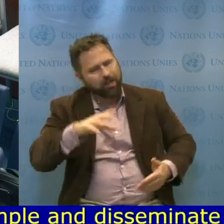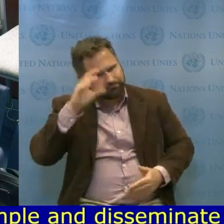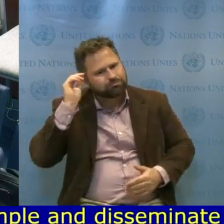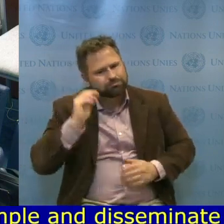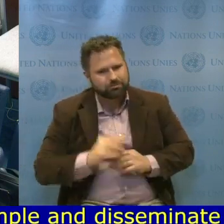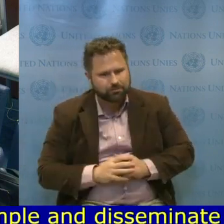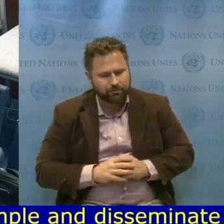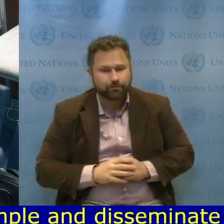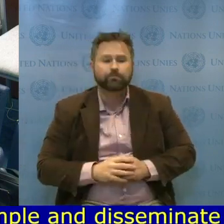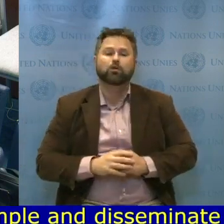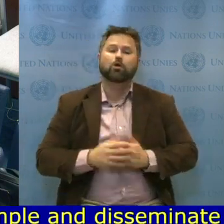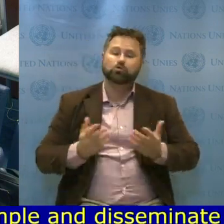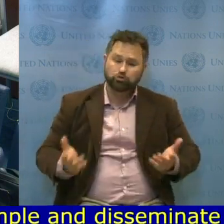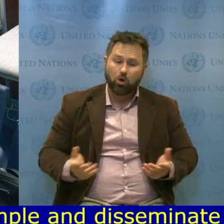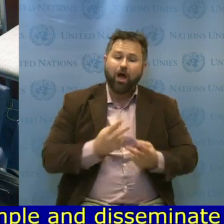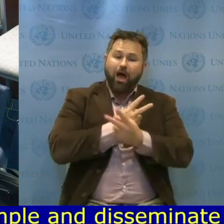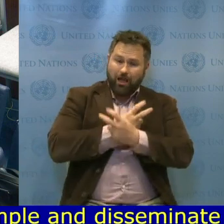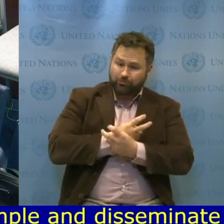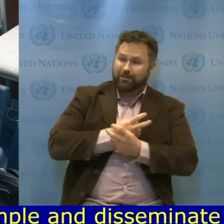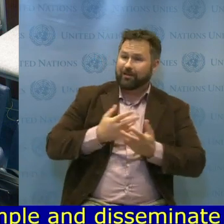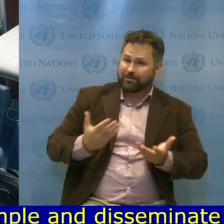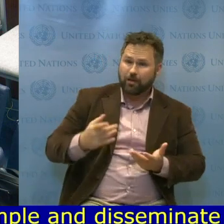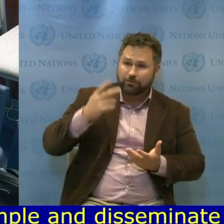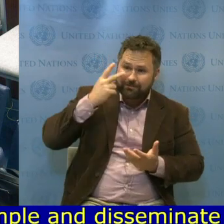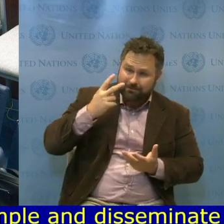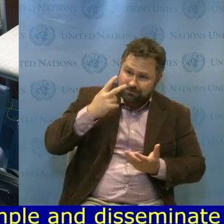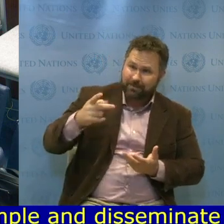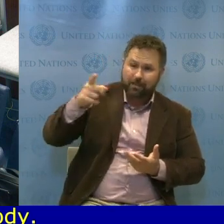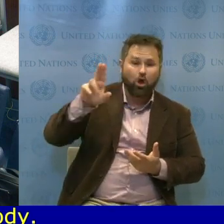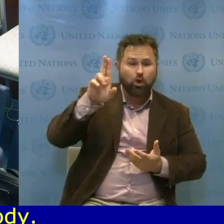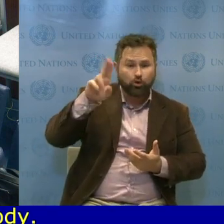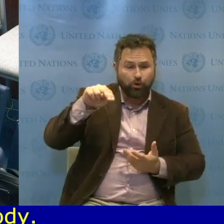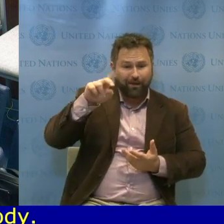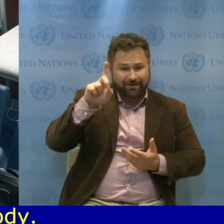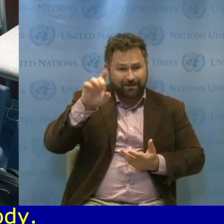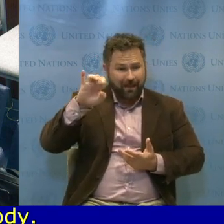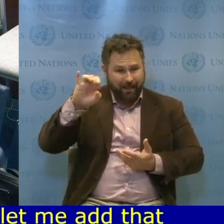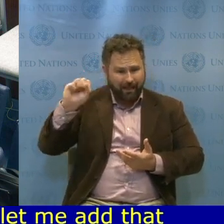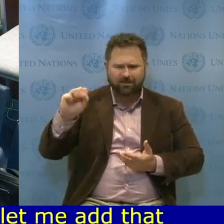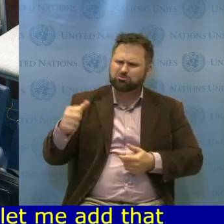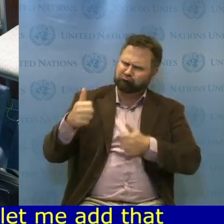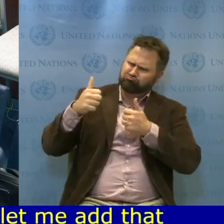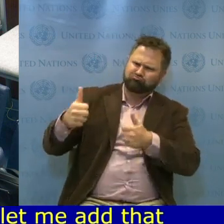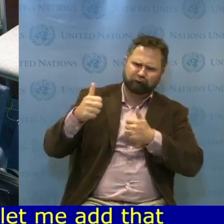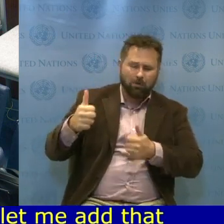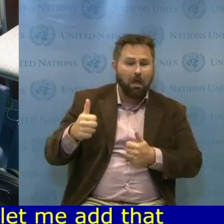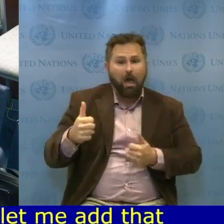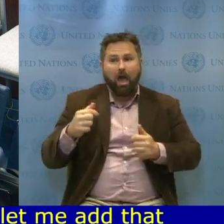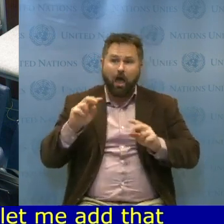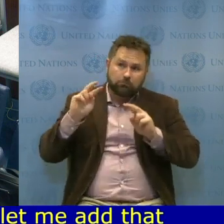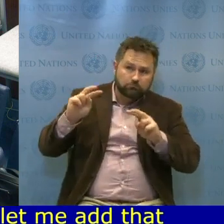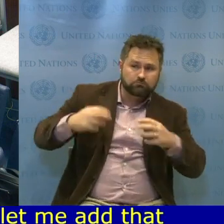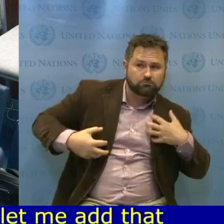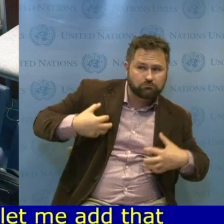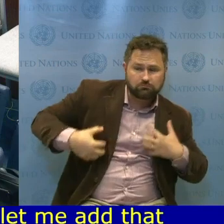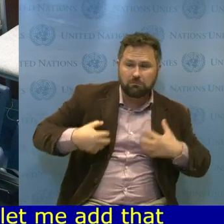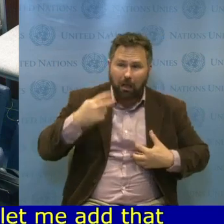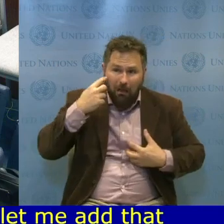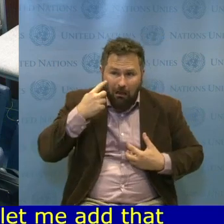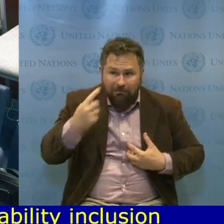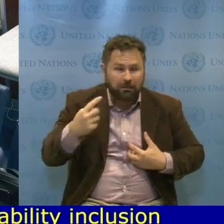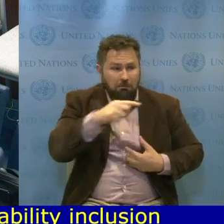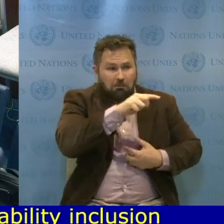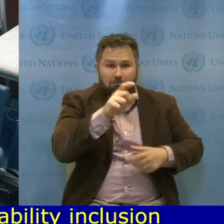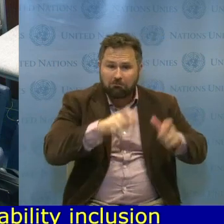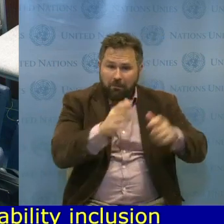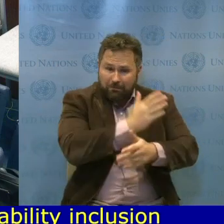UN Disability Inclusion Strategy. We look forward to seeing how it will work in practice in order to strengthen the inclusion of persons with